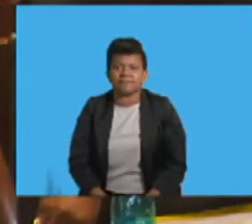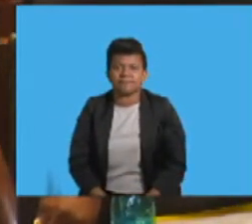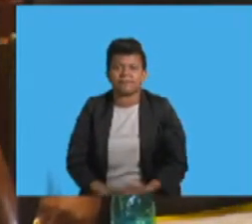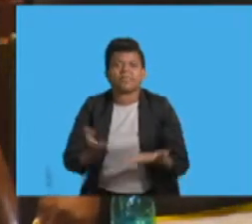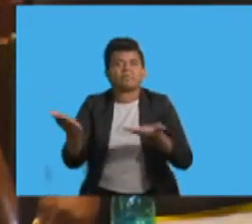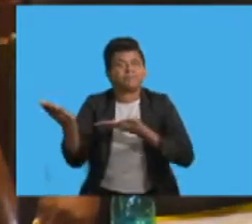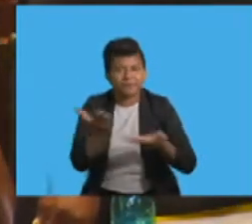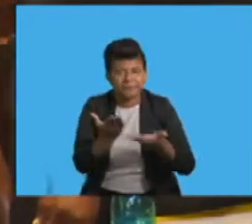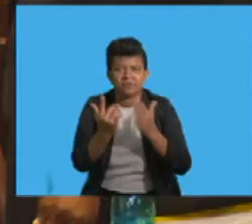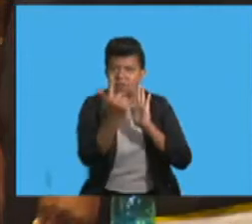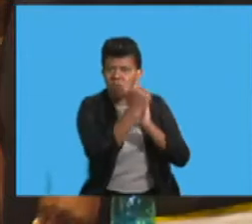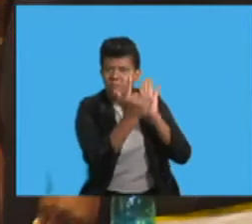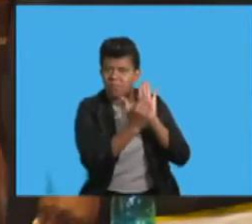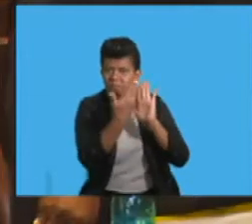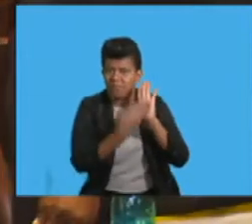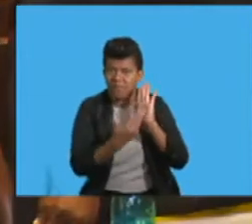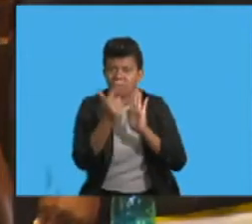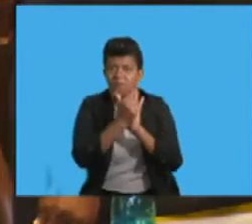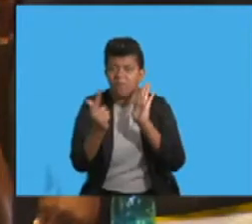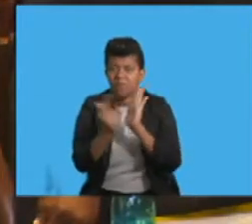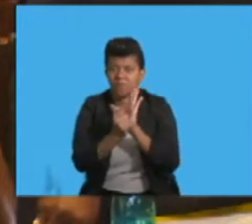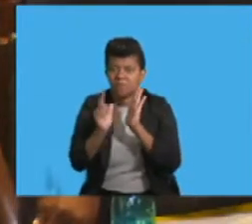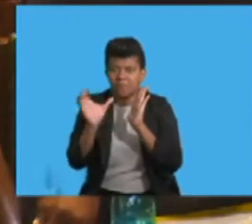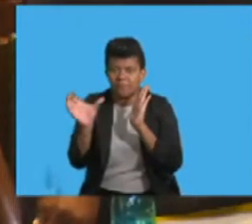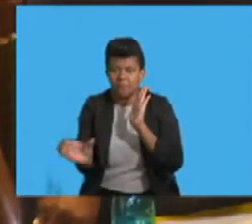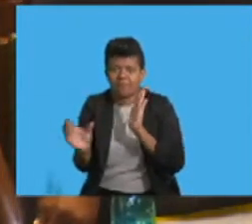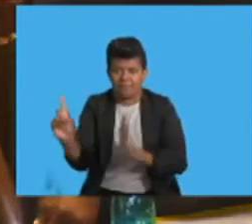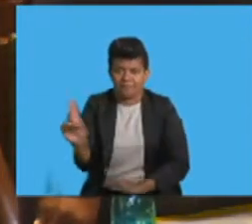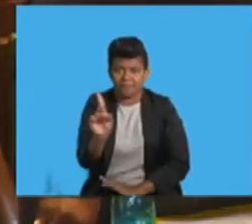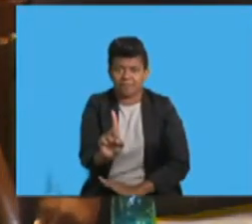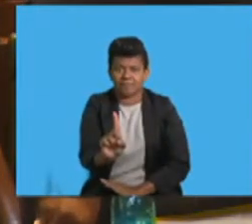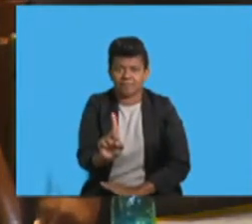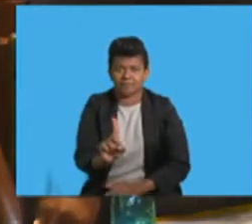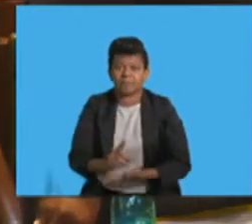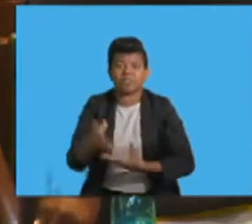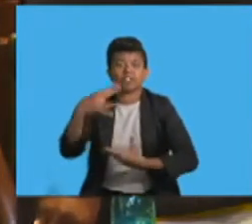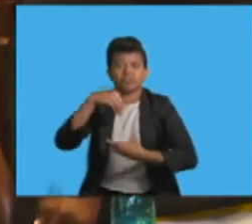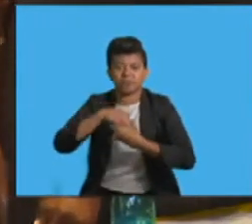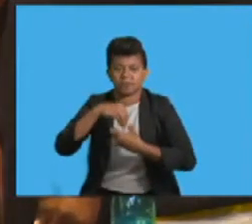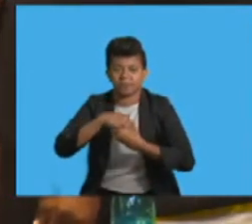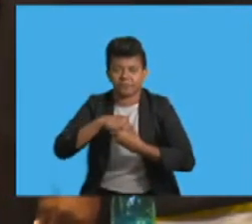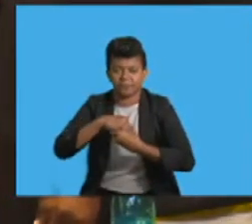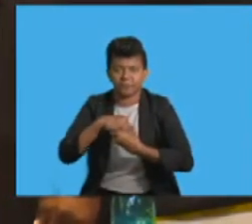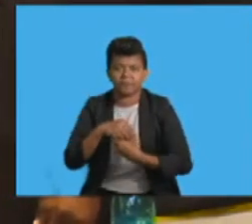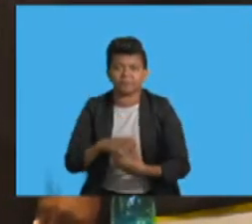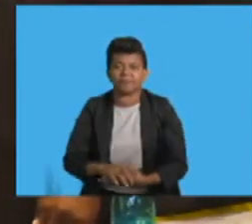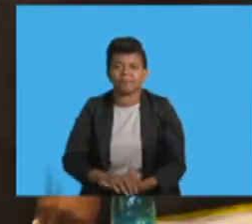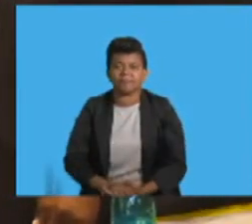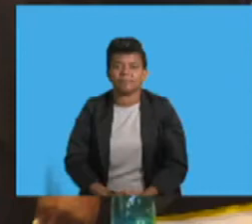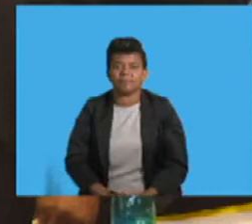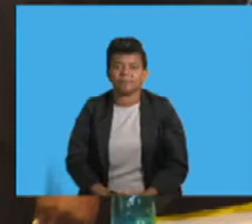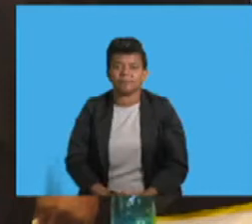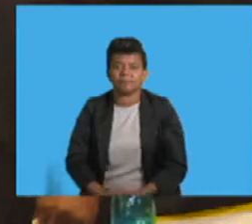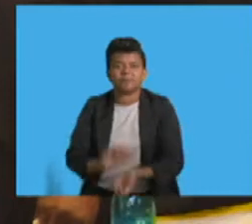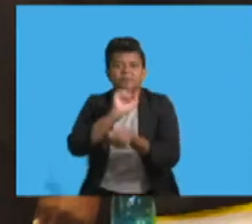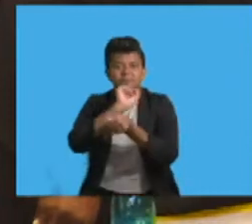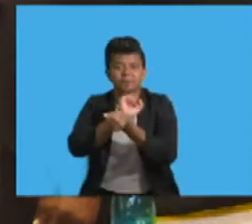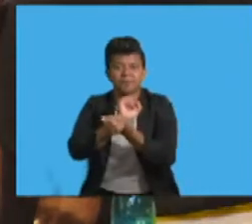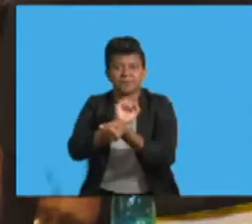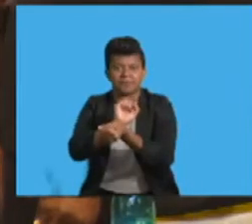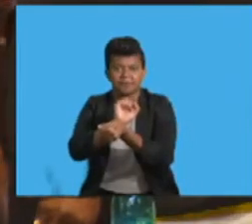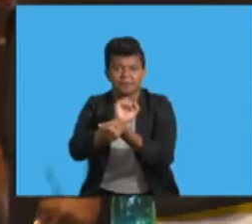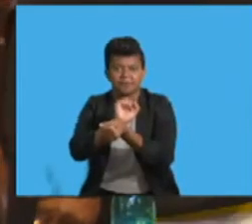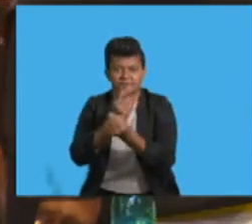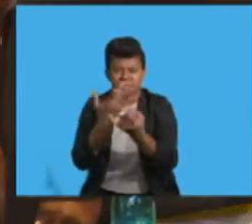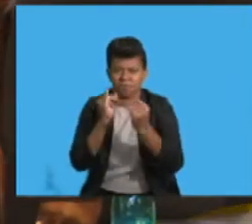lawyers, etc., into the police interview